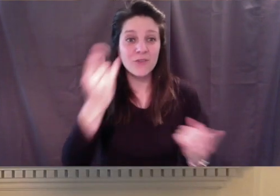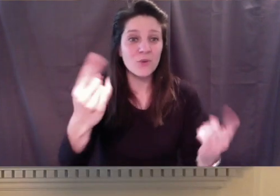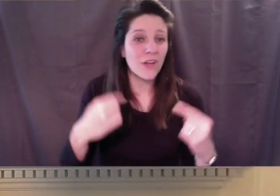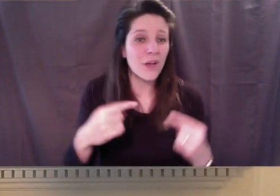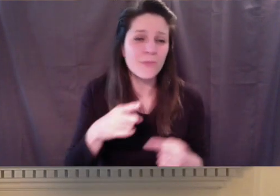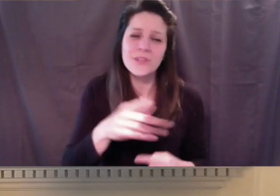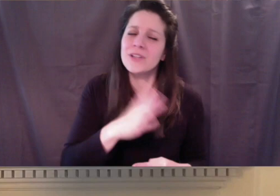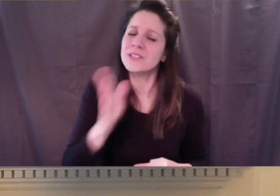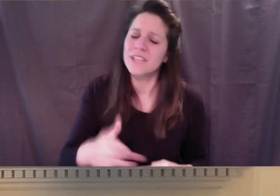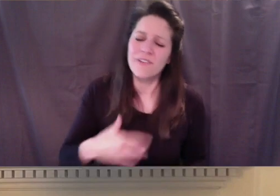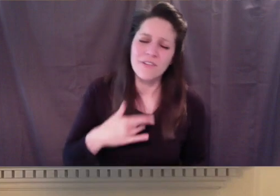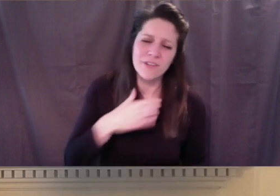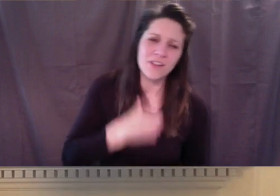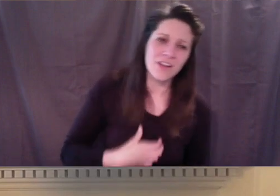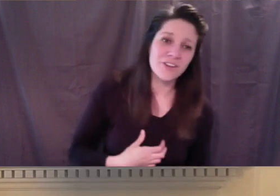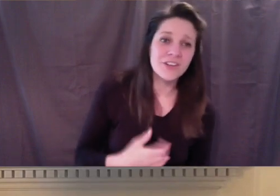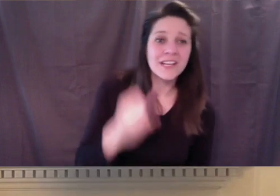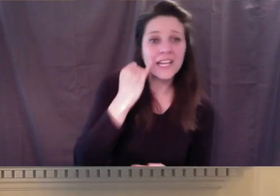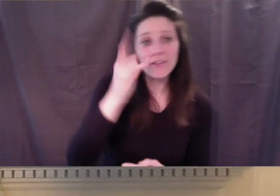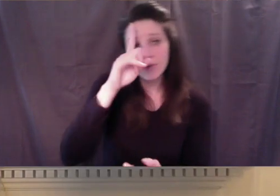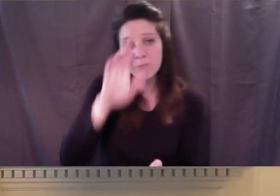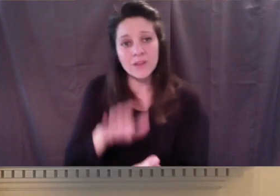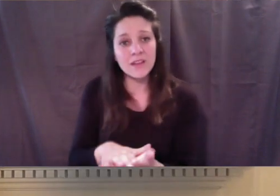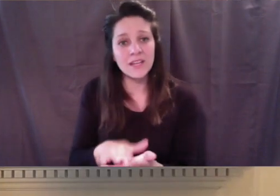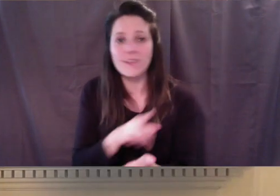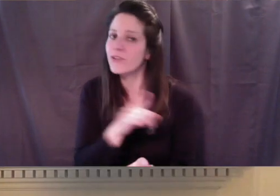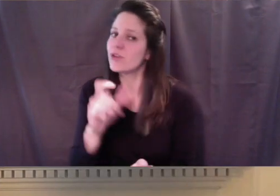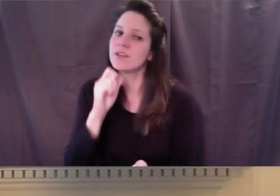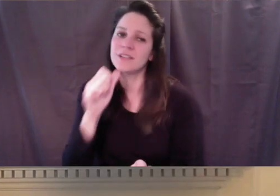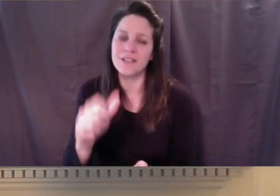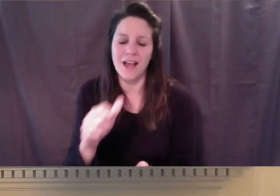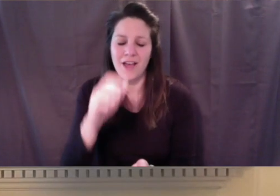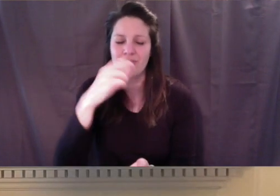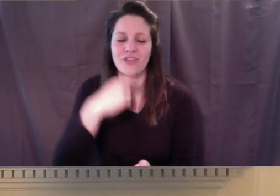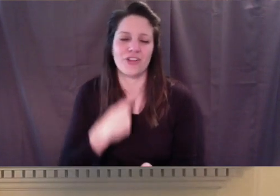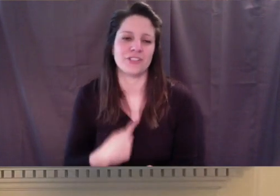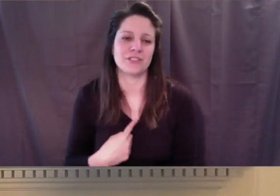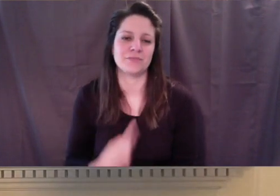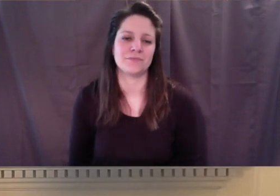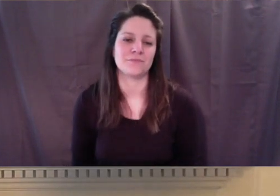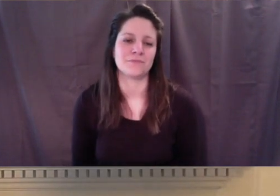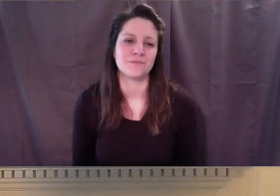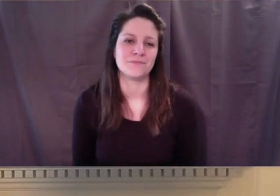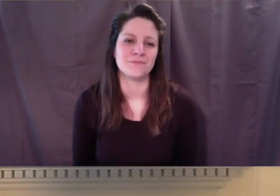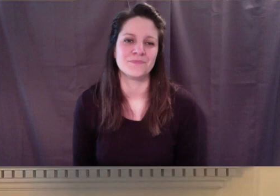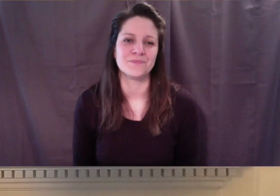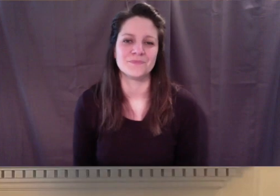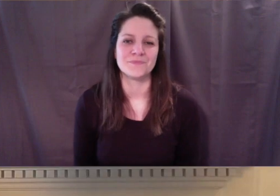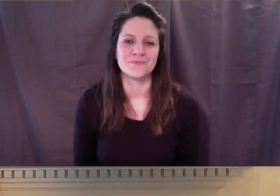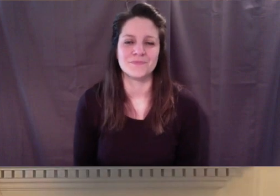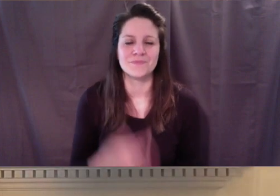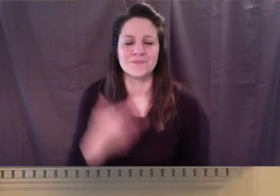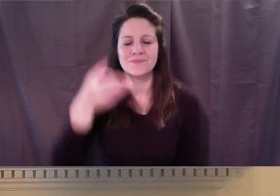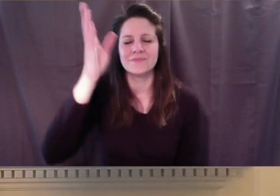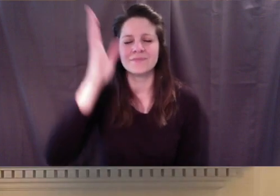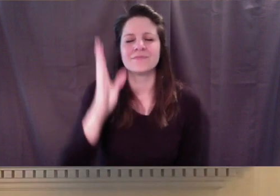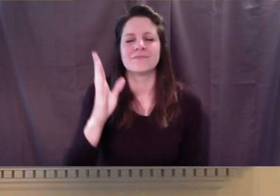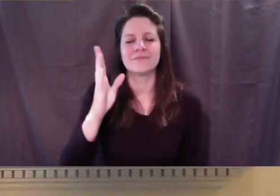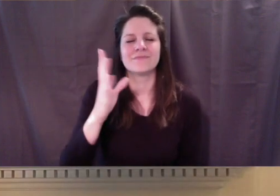Jesus said, I am the bread of life, and if you come to me, you will never hunger, and if you believe in me, you will never thirst.